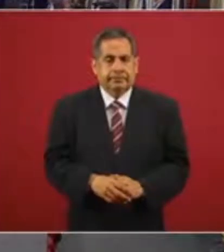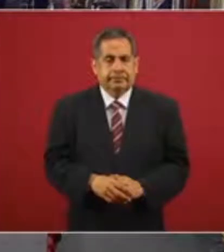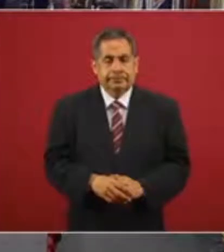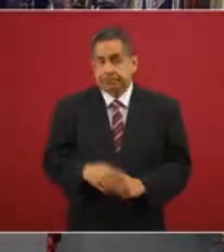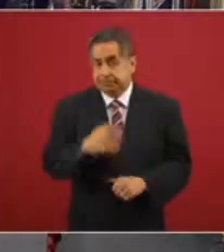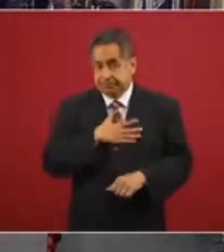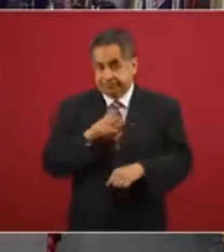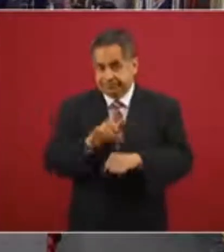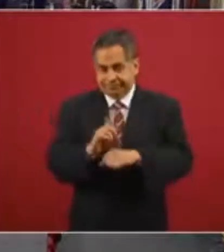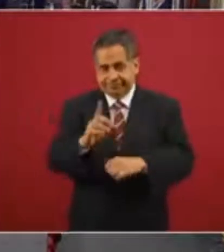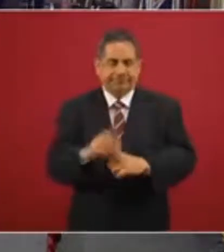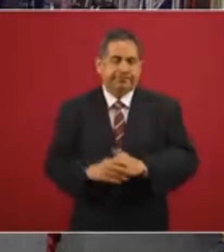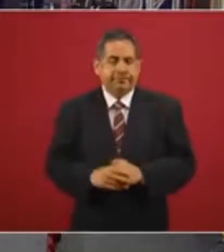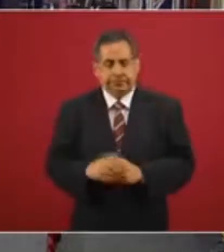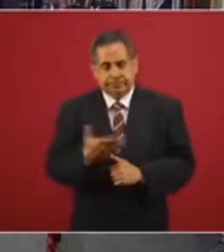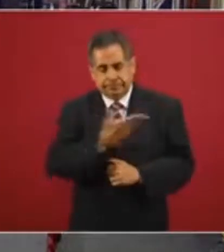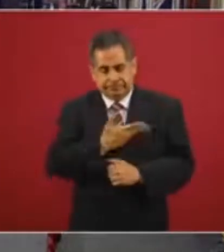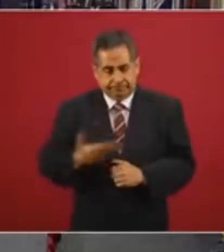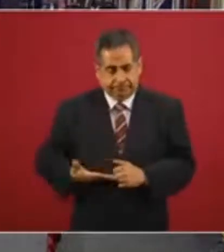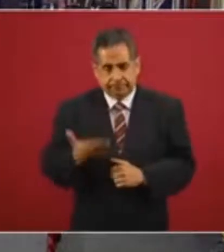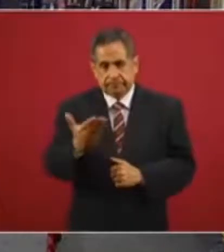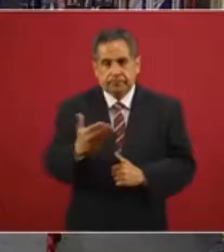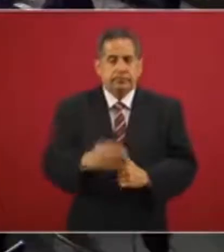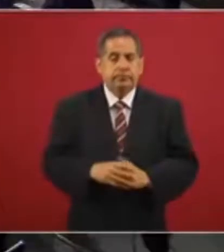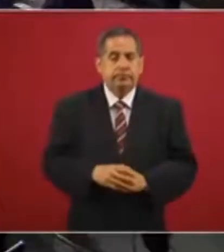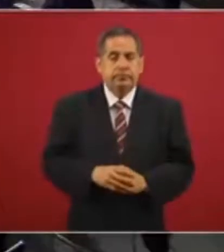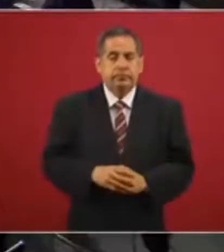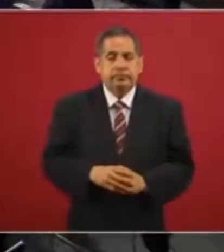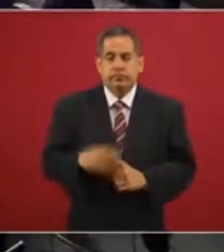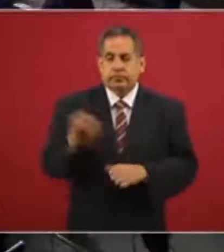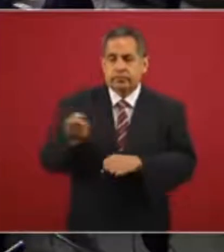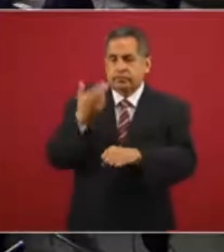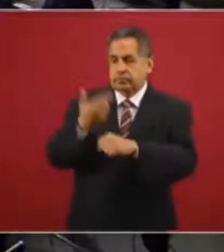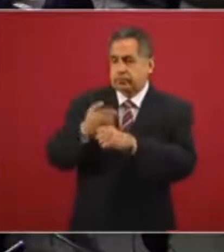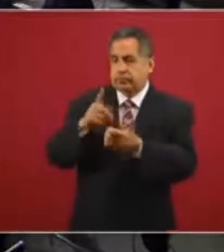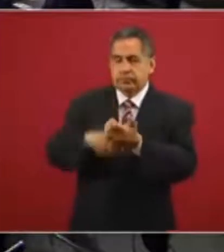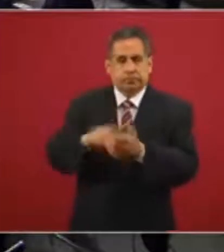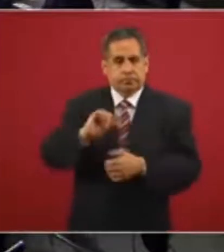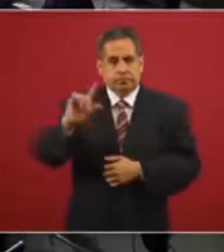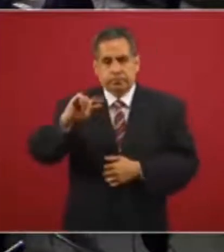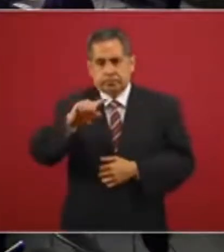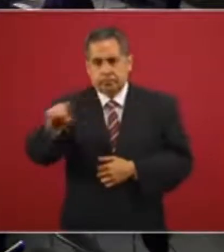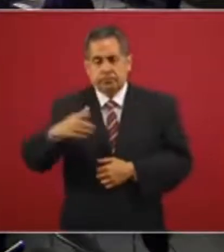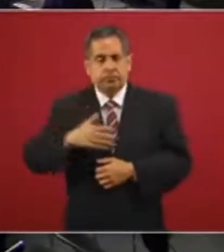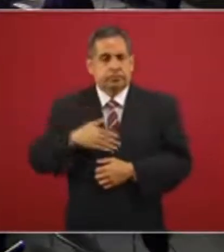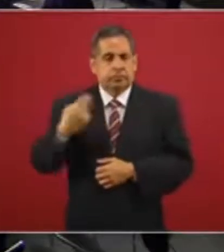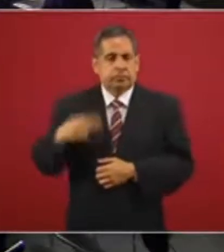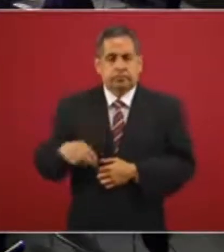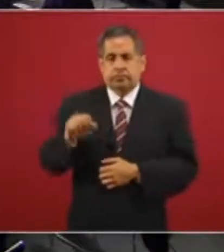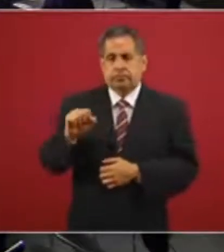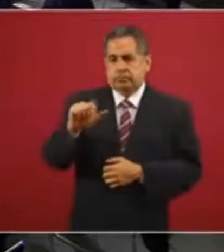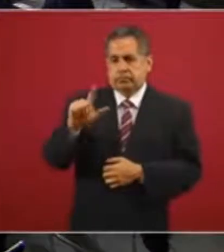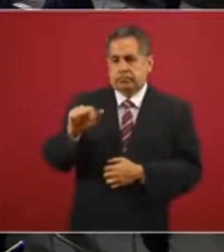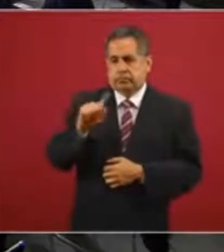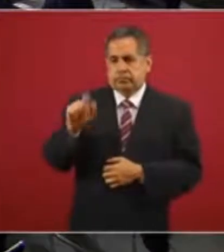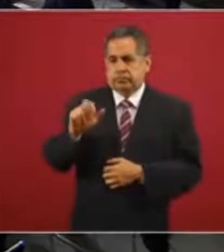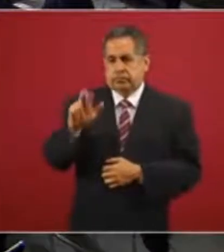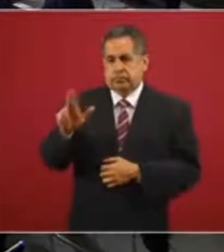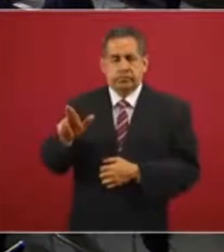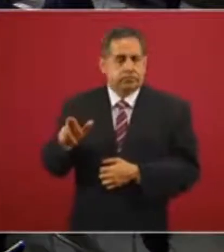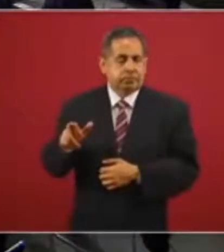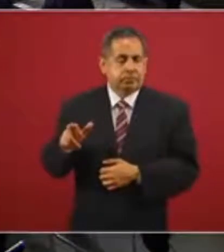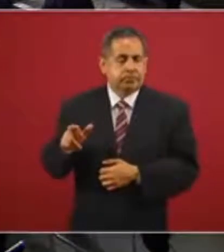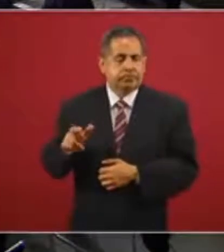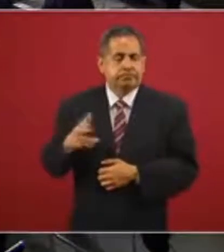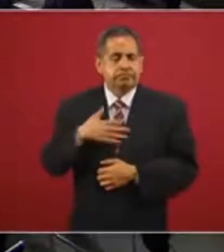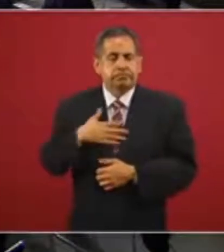Buenos días, presidente, secretarios, funcionarios. Hans Salazar de Sin Censura con Vicente Serrano.